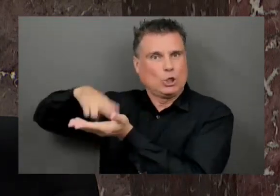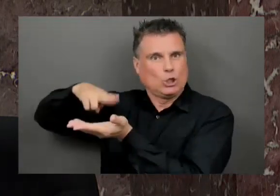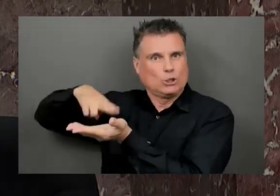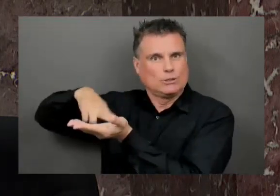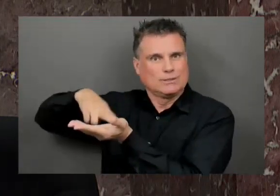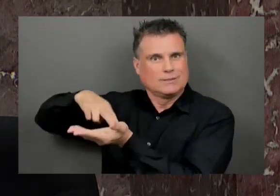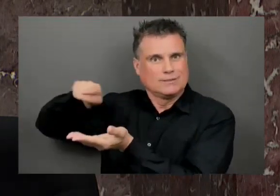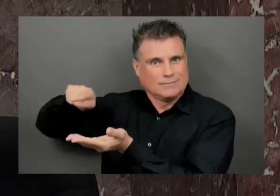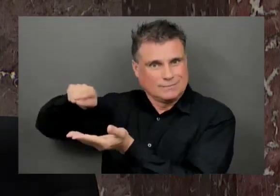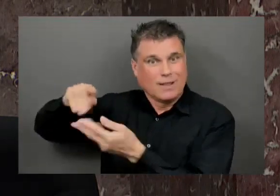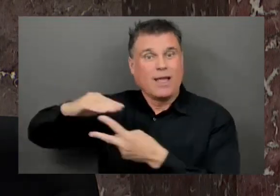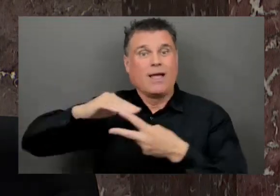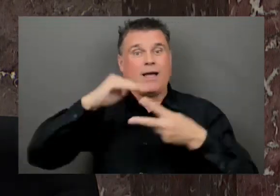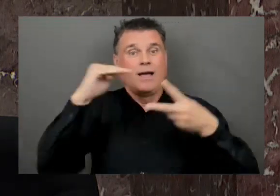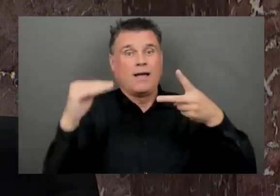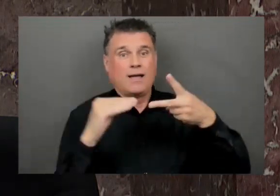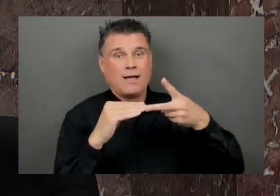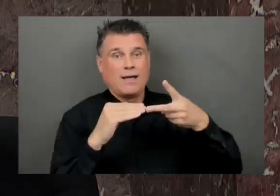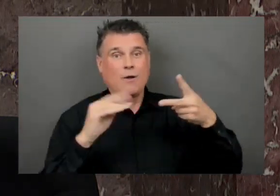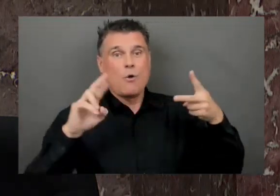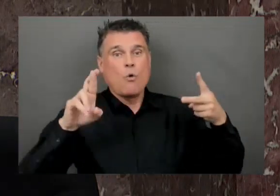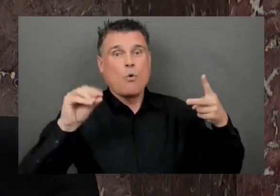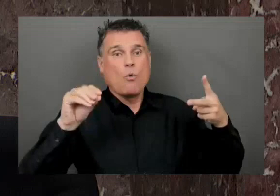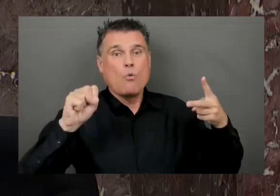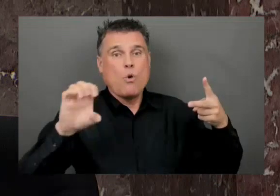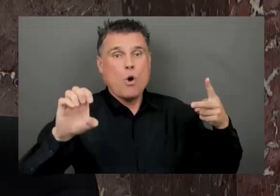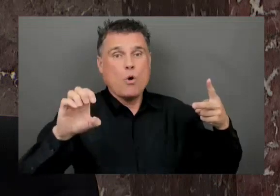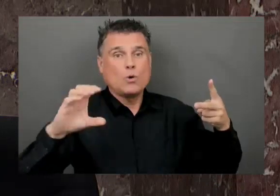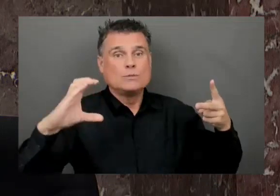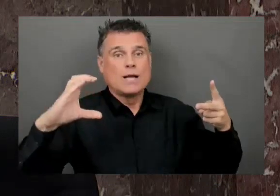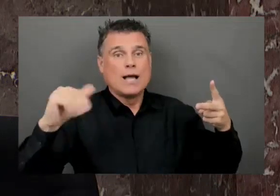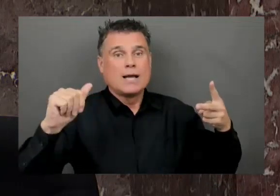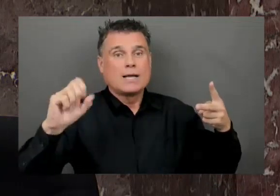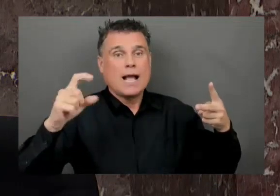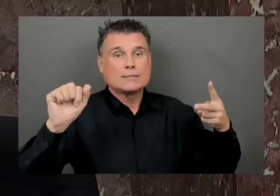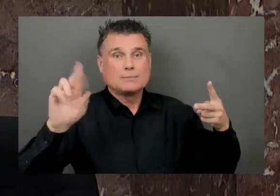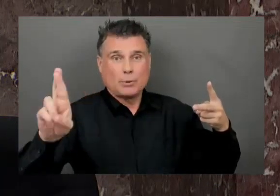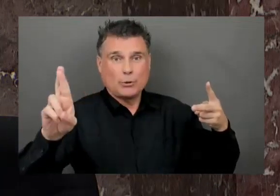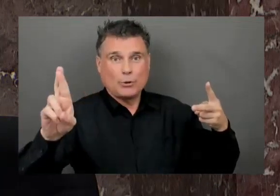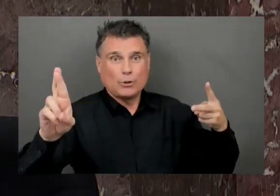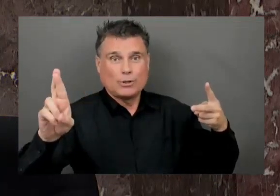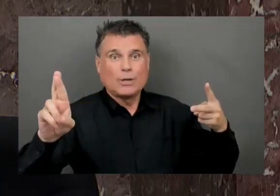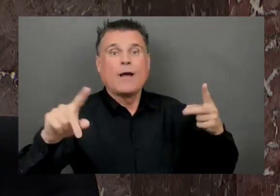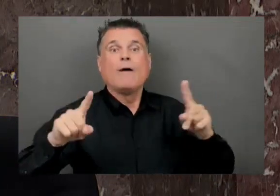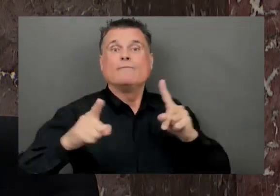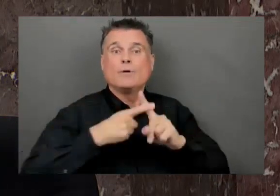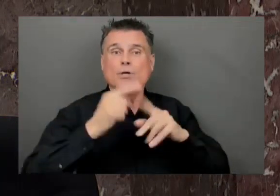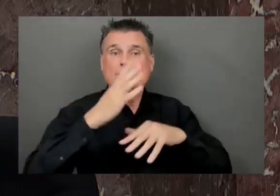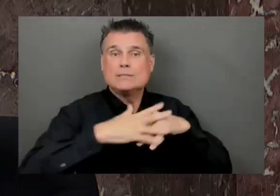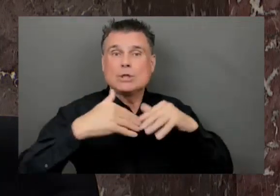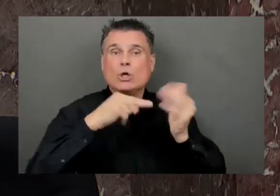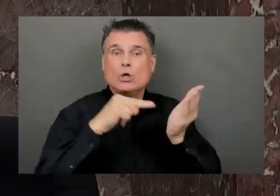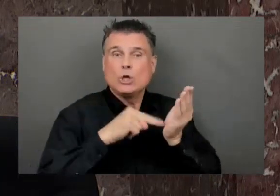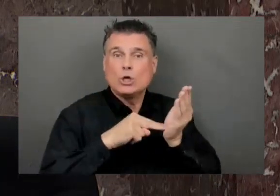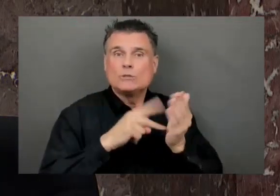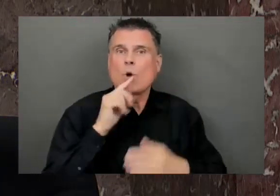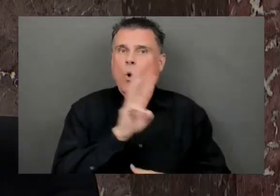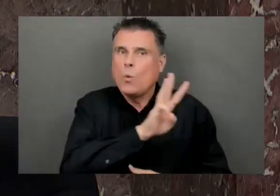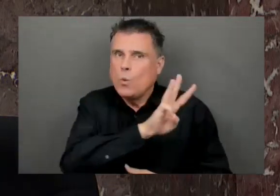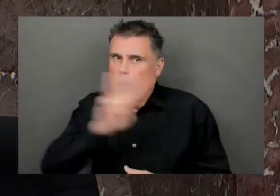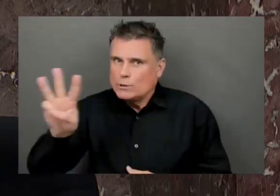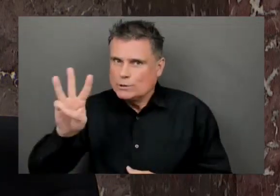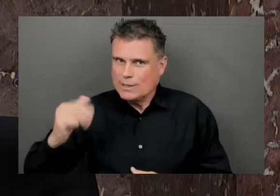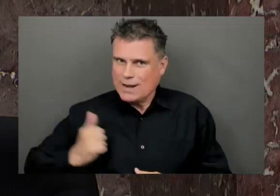the Stamkos Nation. I am not Indigenous, but I am a nurse, and we speak a common language of